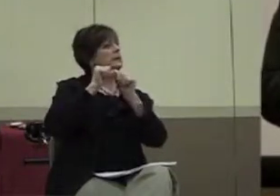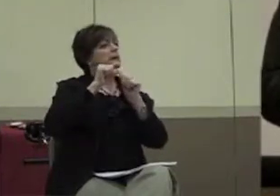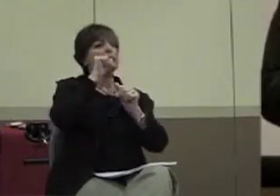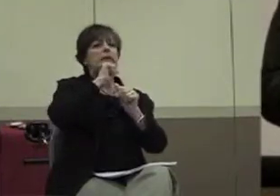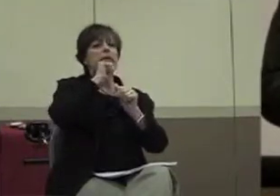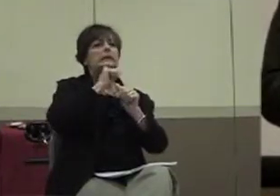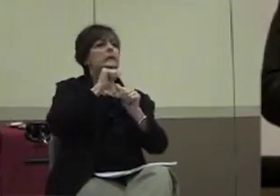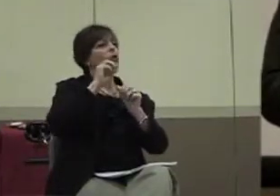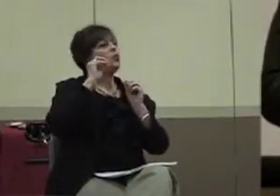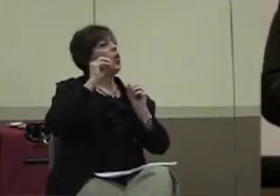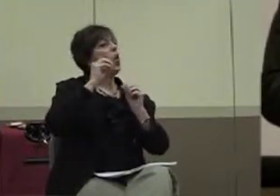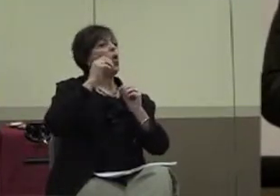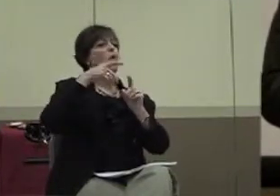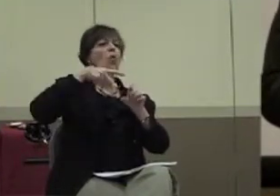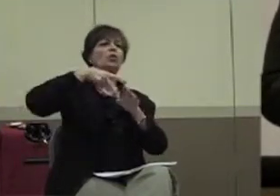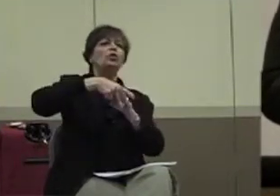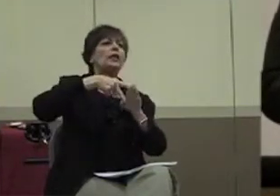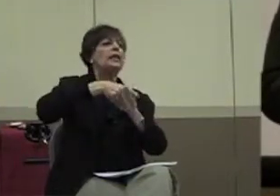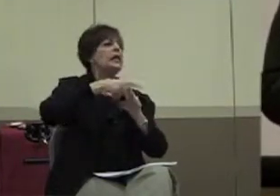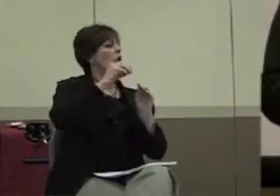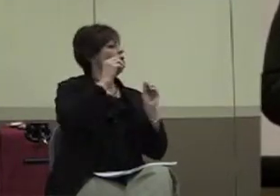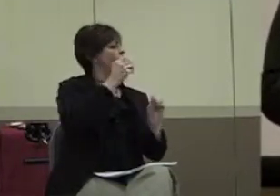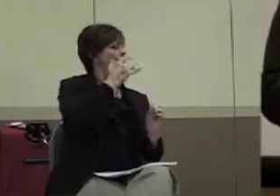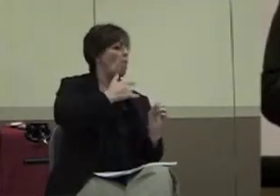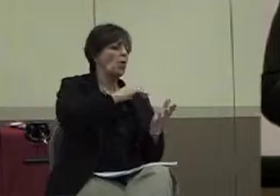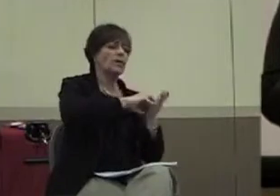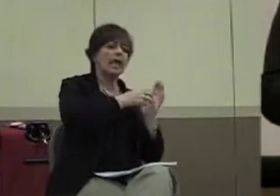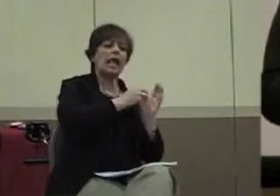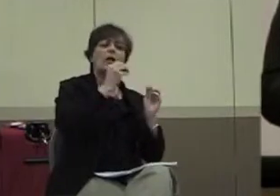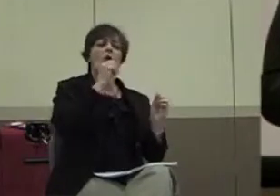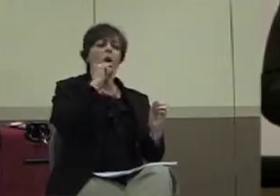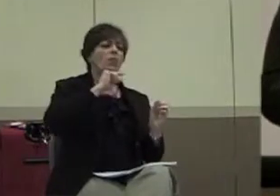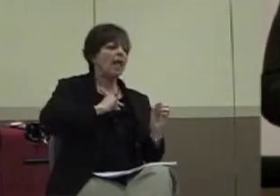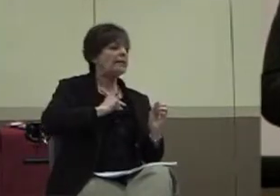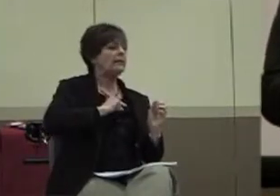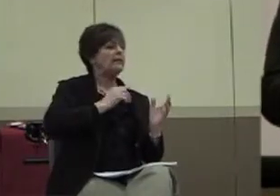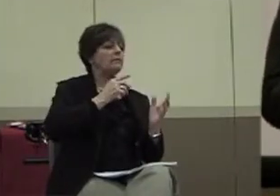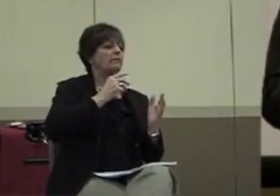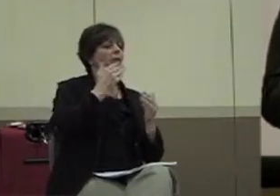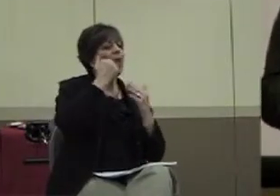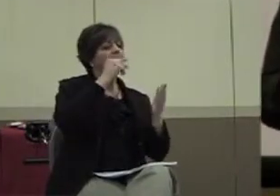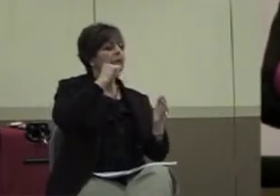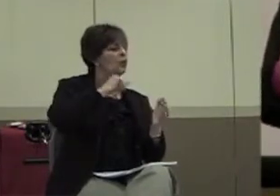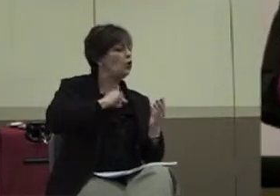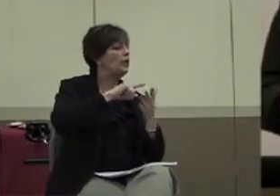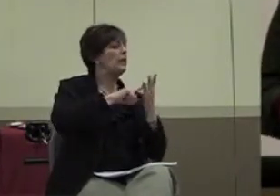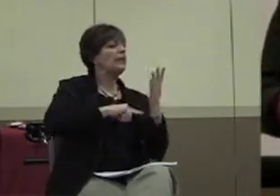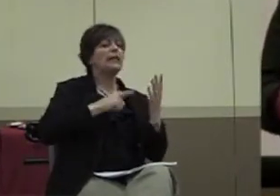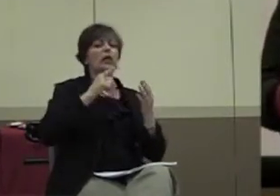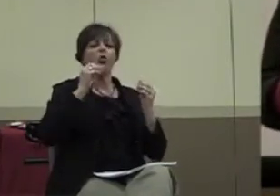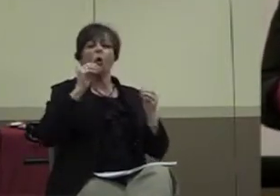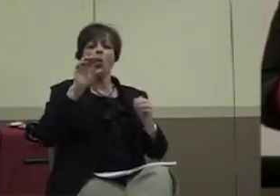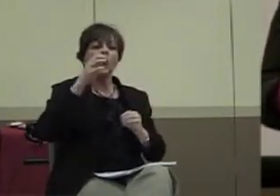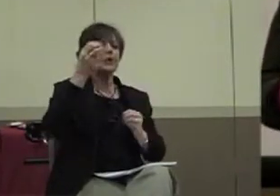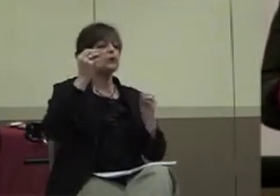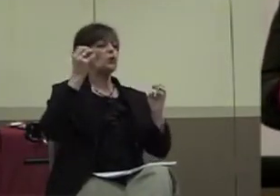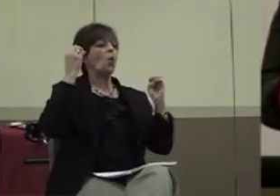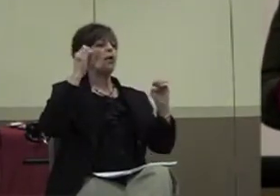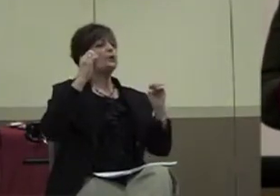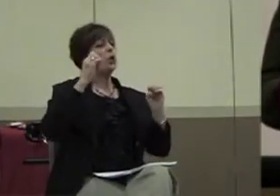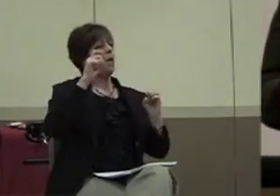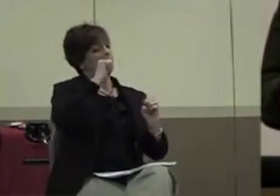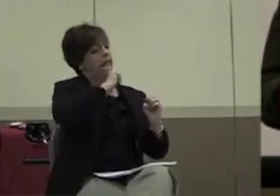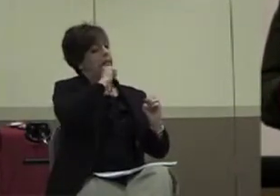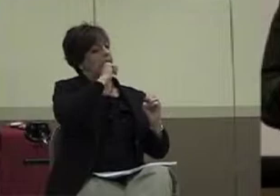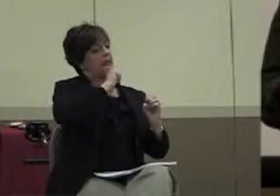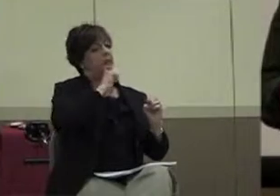cake, no Thanksgiving turkey, no Christmas whatever, no Easter, no. Oh, that